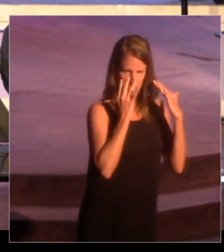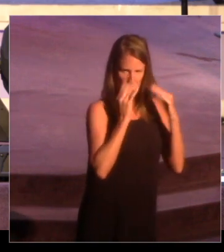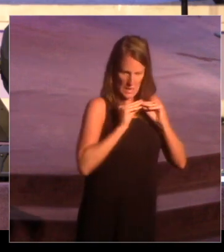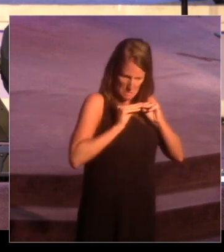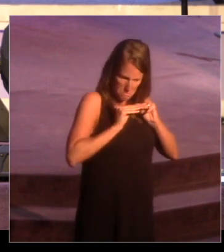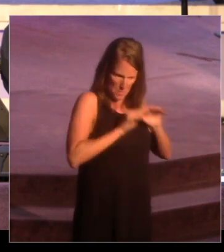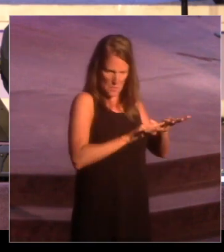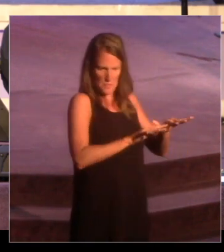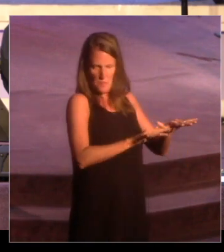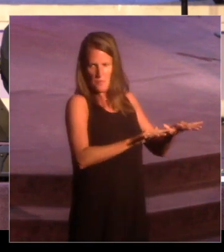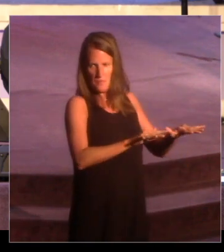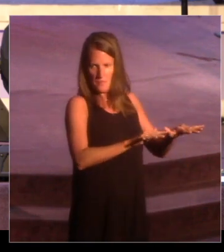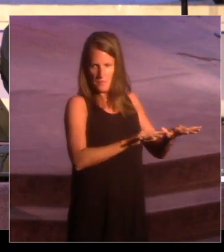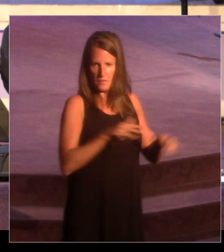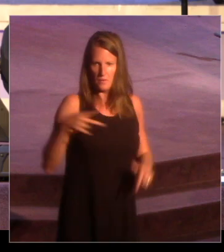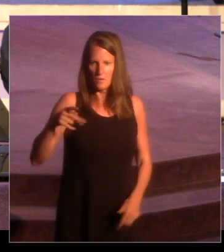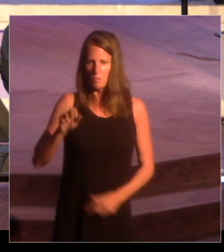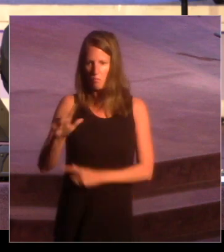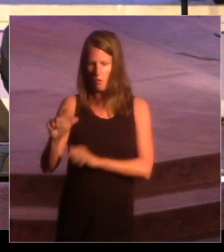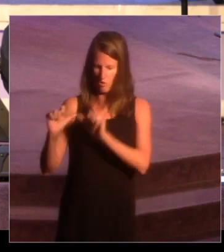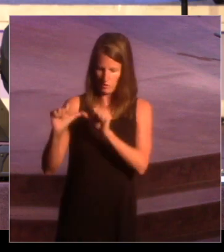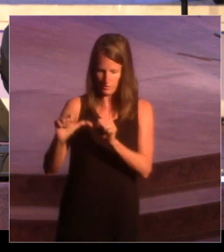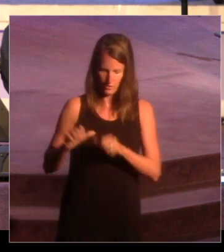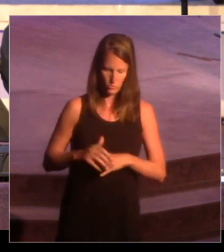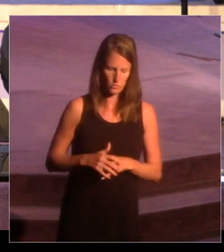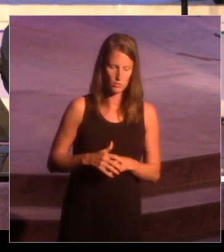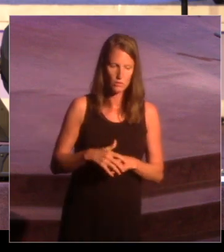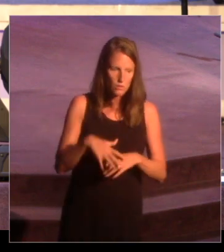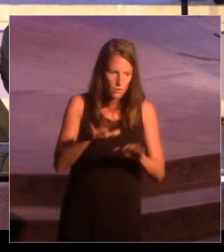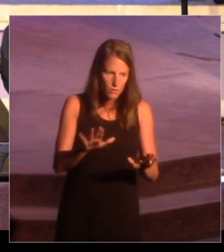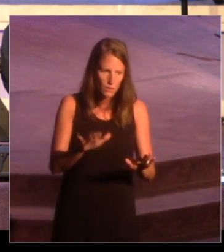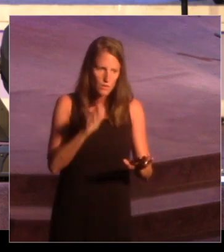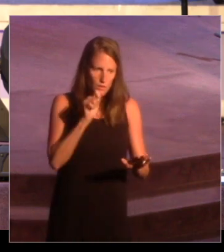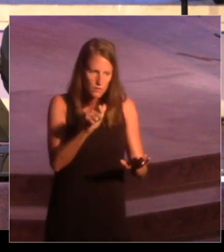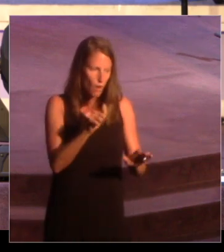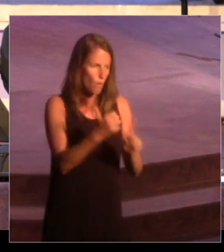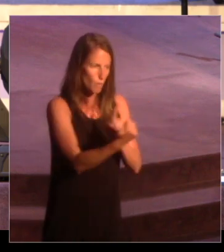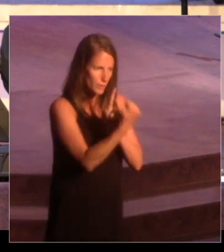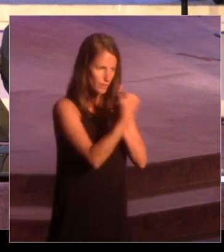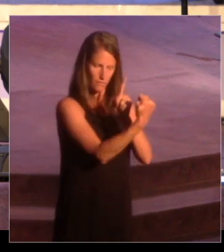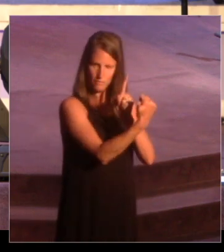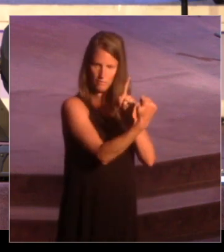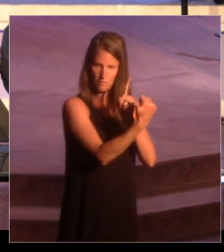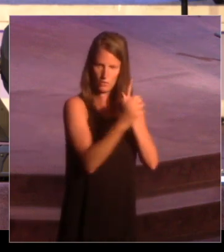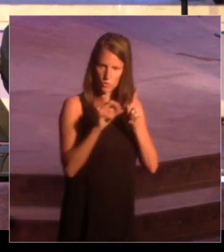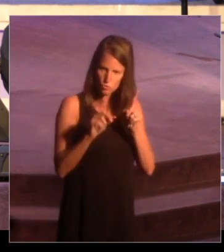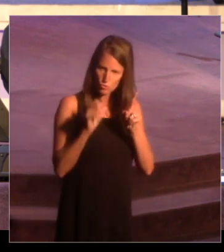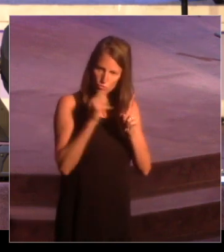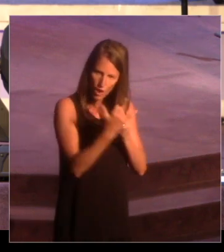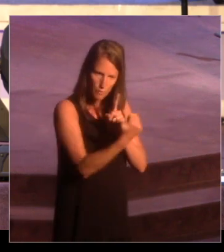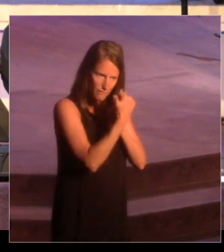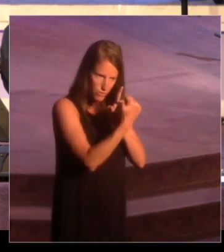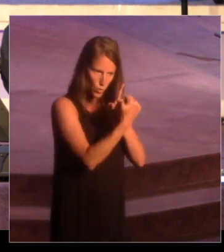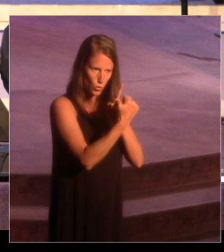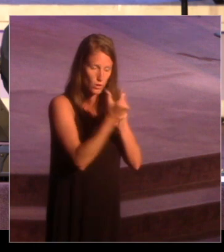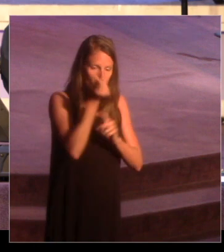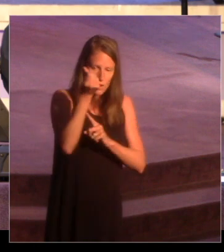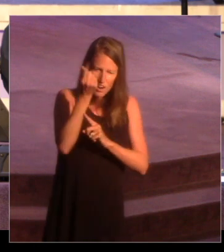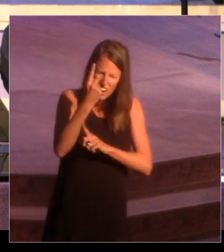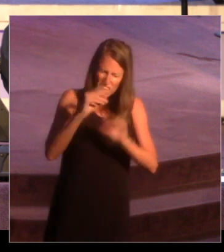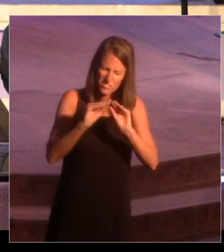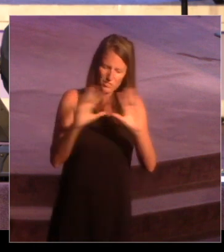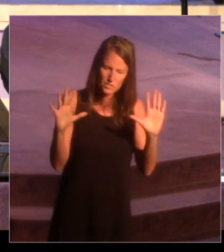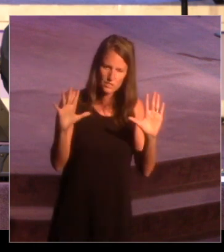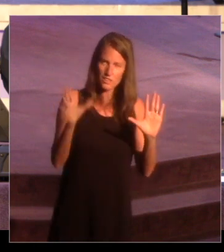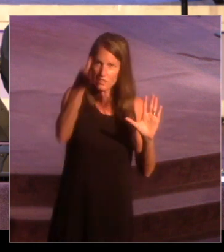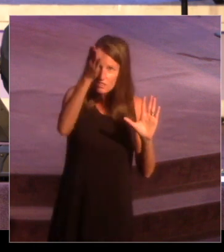around us. And so Paul continues. He says, therefore, don't be foolish. Do not be foolish, but instead understand